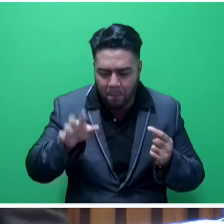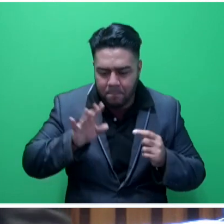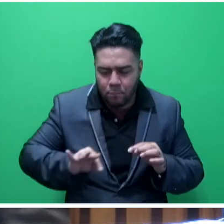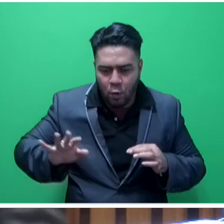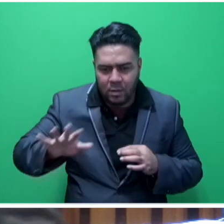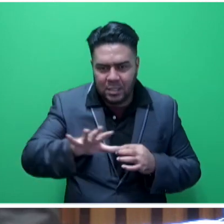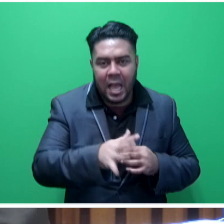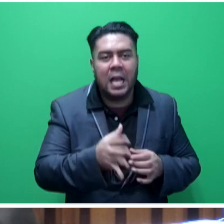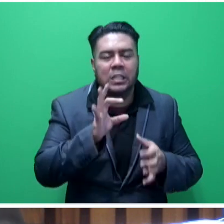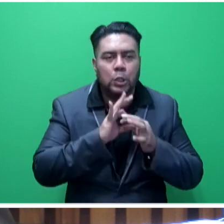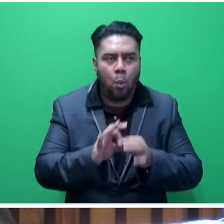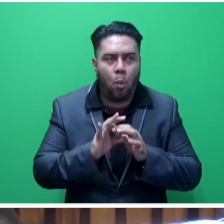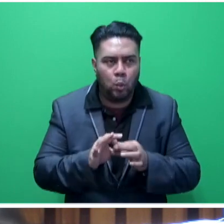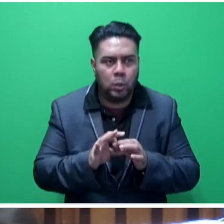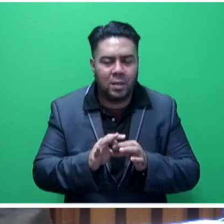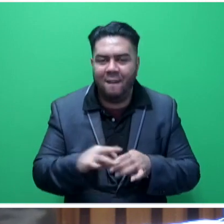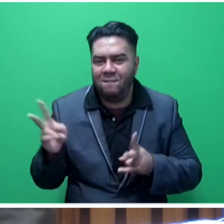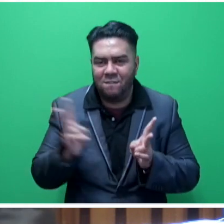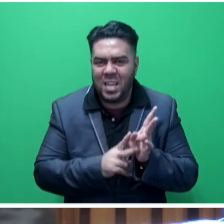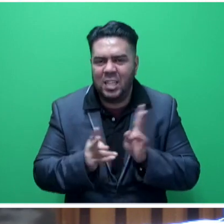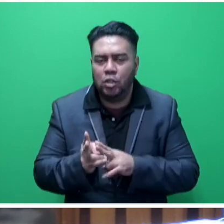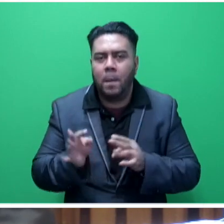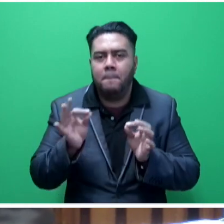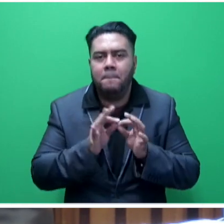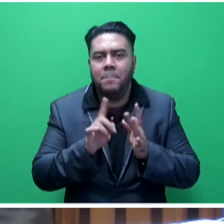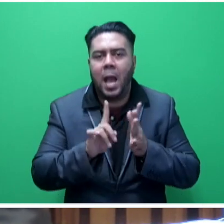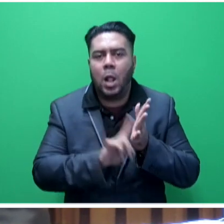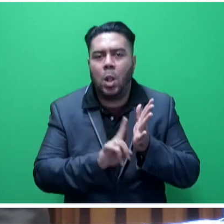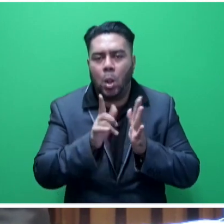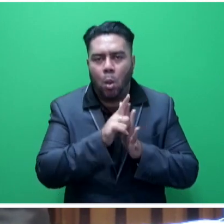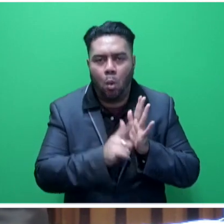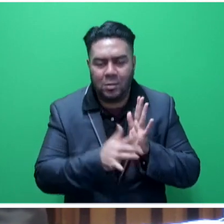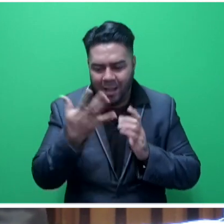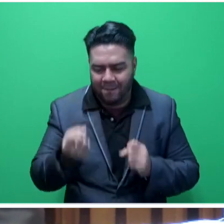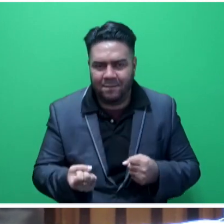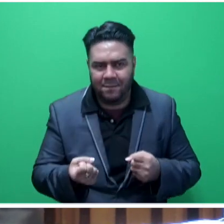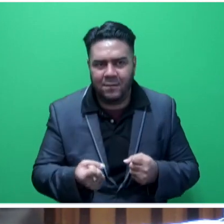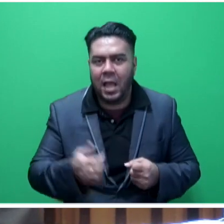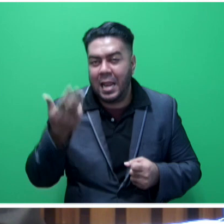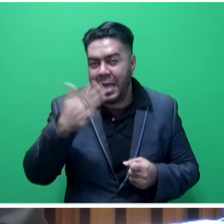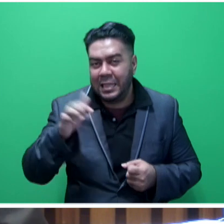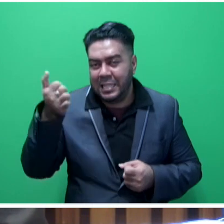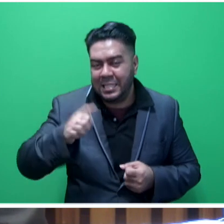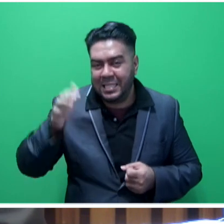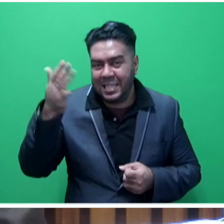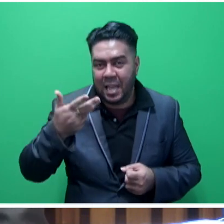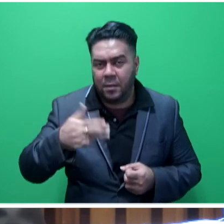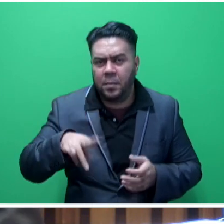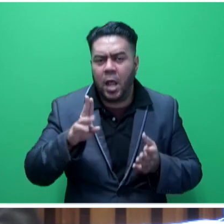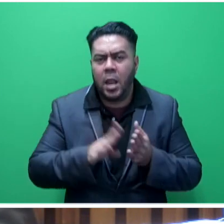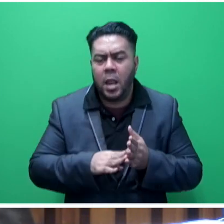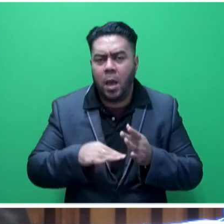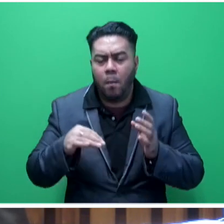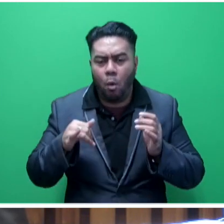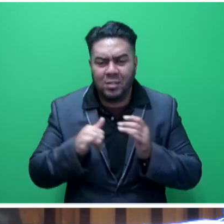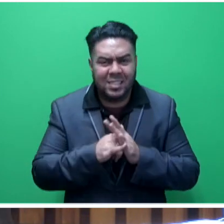its own village bylaws. All of them go back to 1969. So you have the Namosi Province Public Health